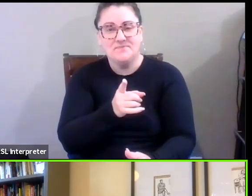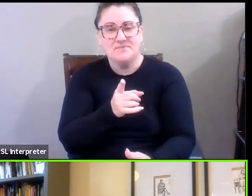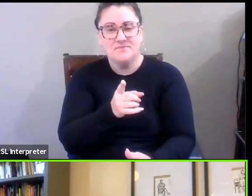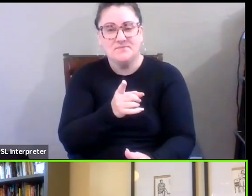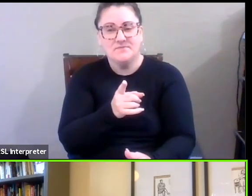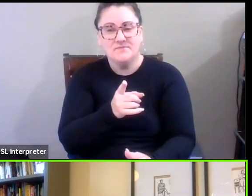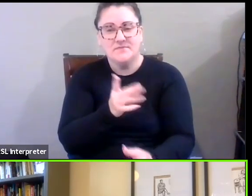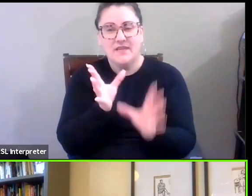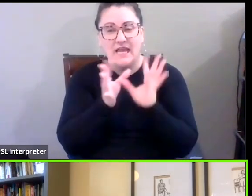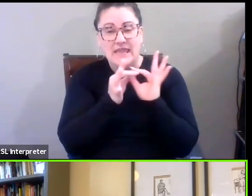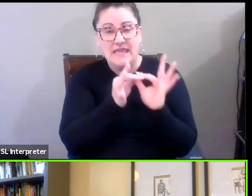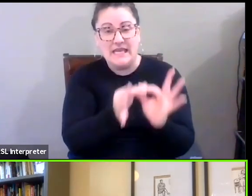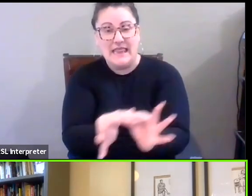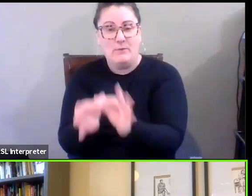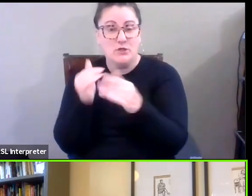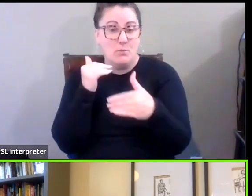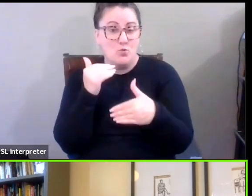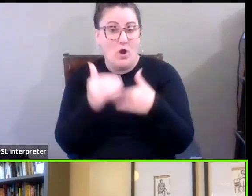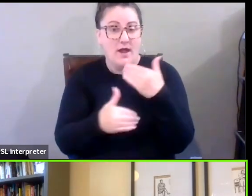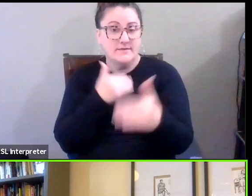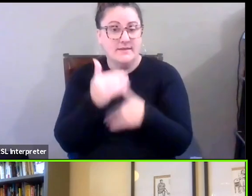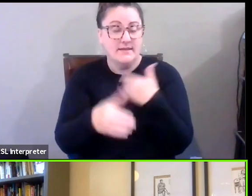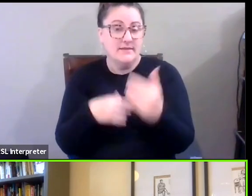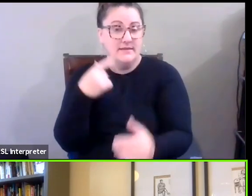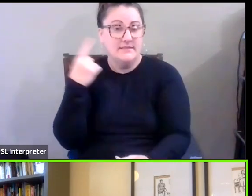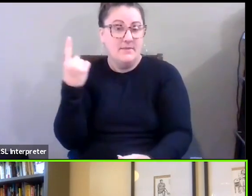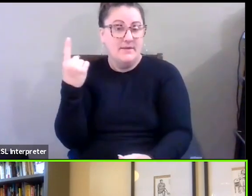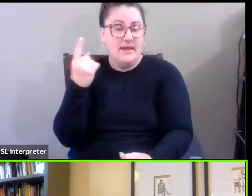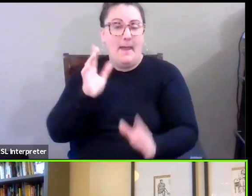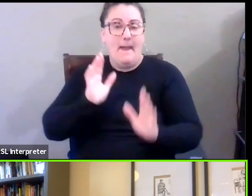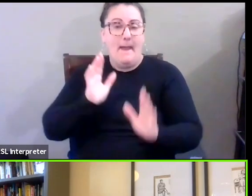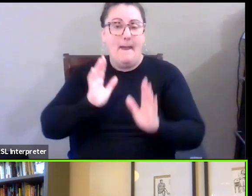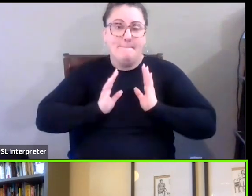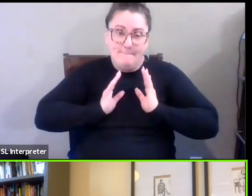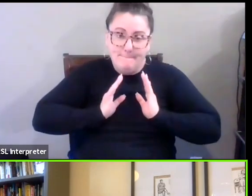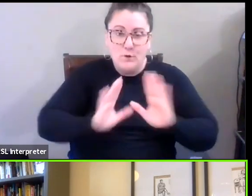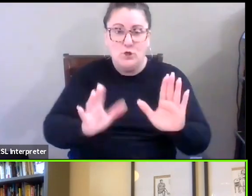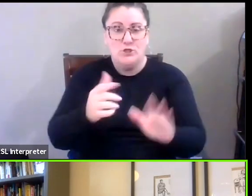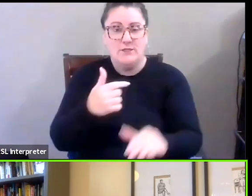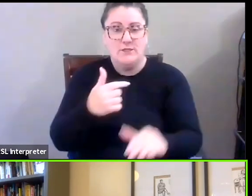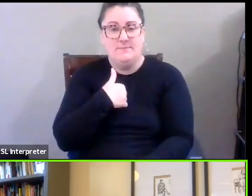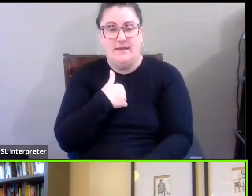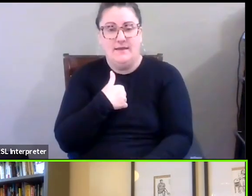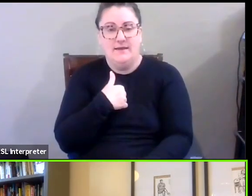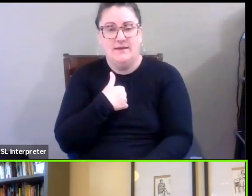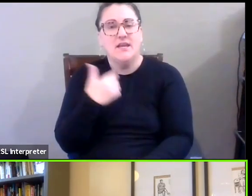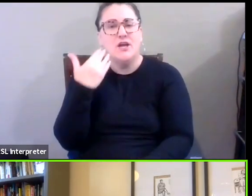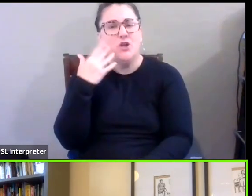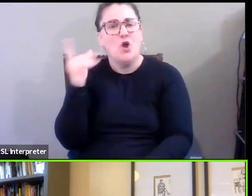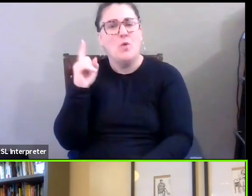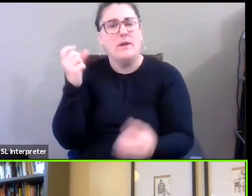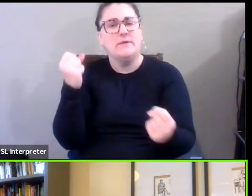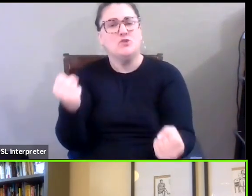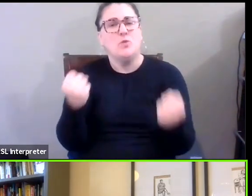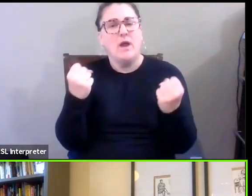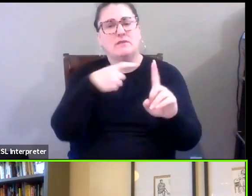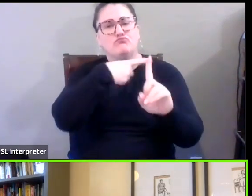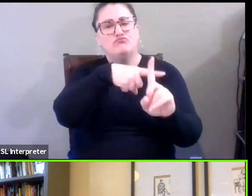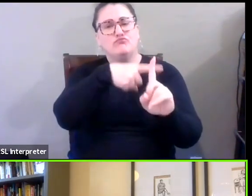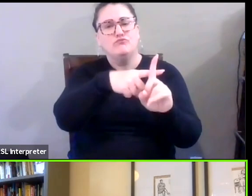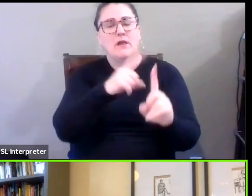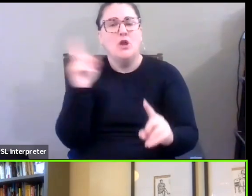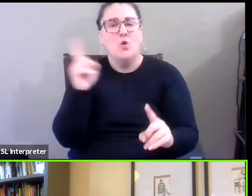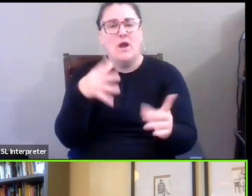the collaboration process is something that pushes me to sort of know where my strengths are and where